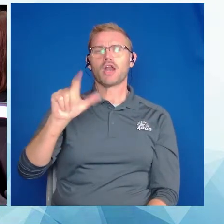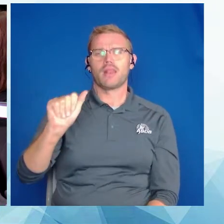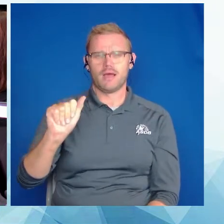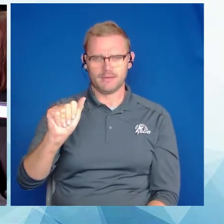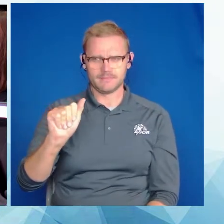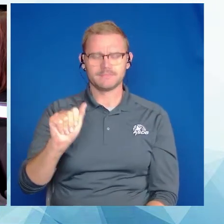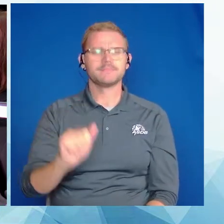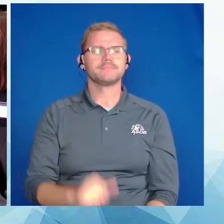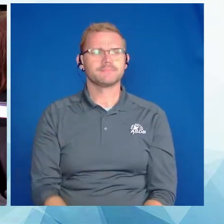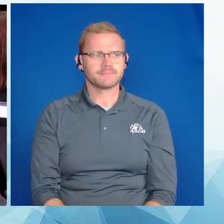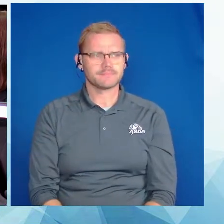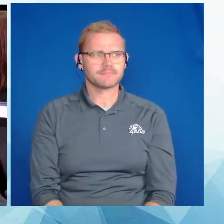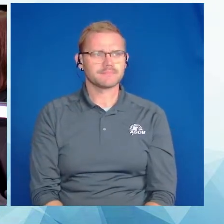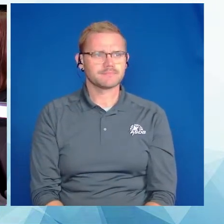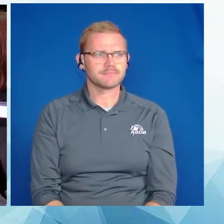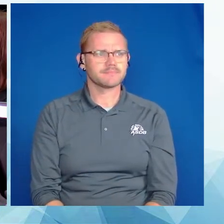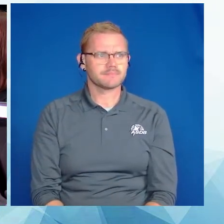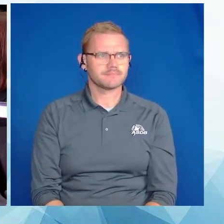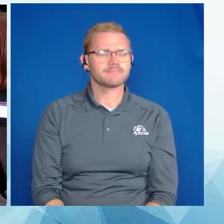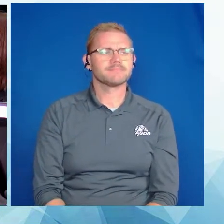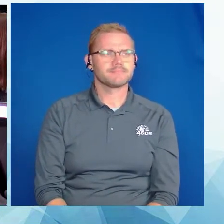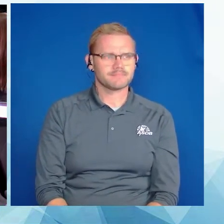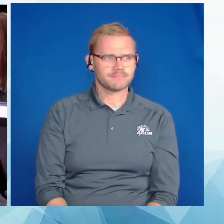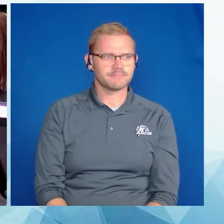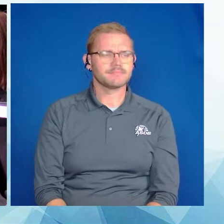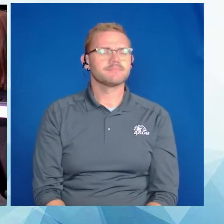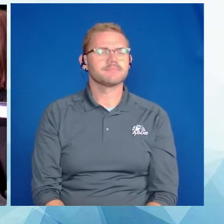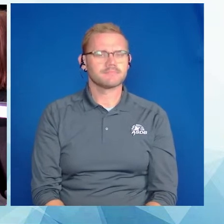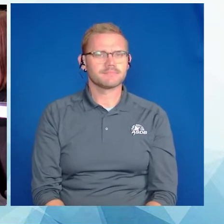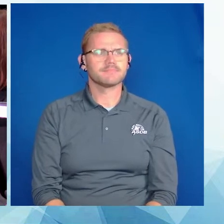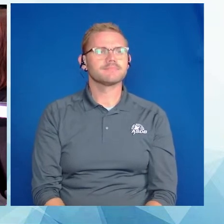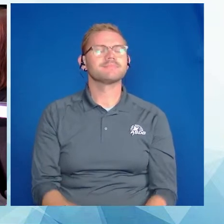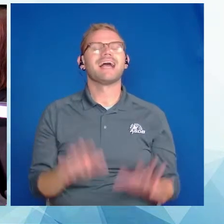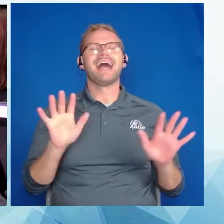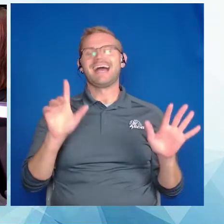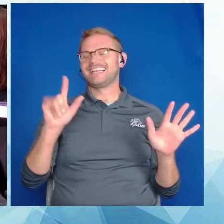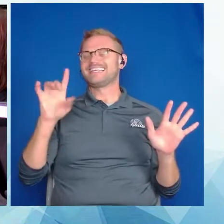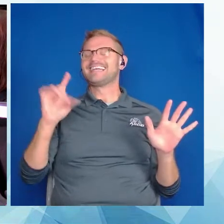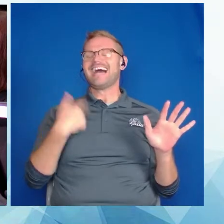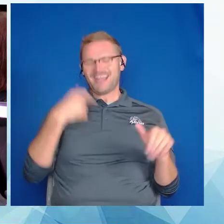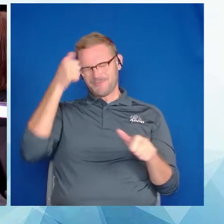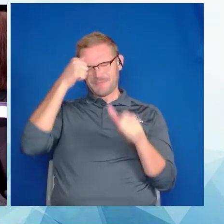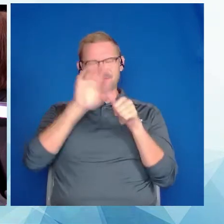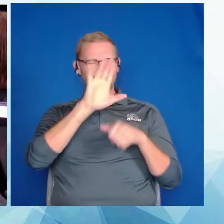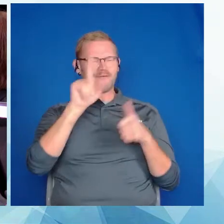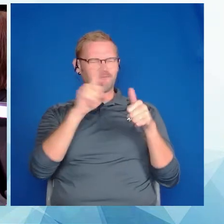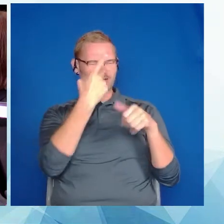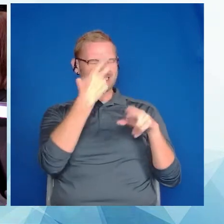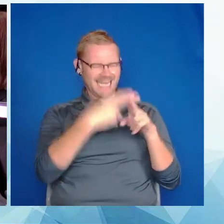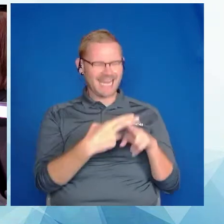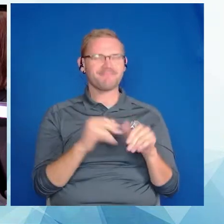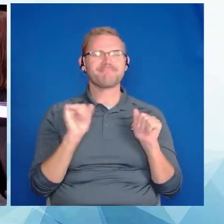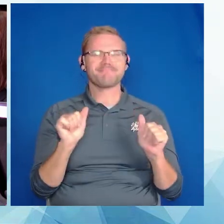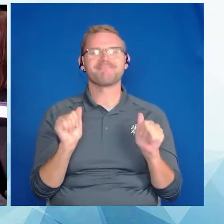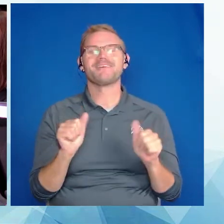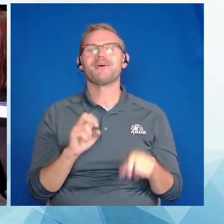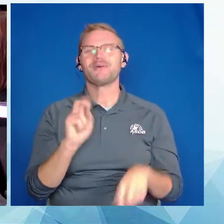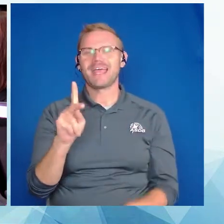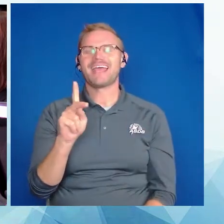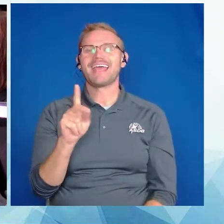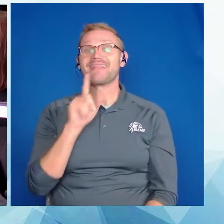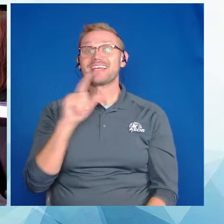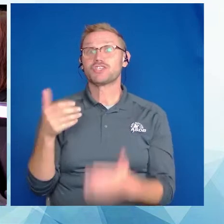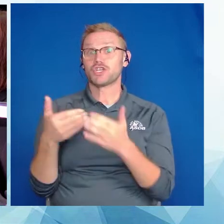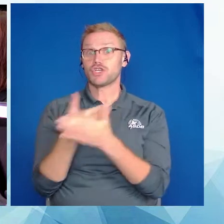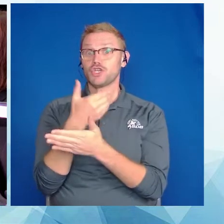Marla? Yes, that is correct. I did remember her first name. So is it correct that she's a